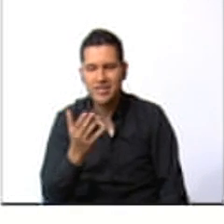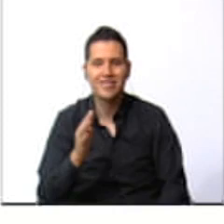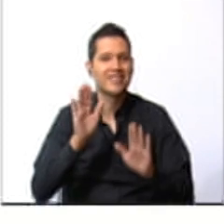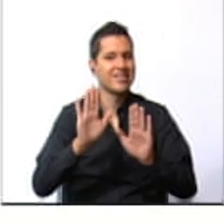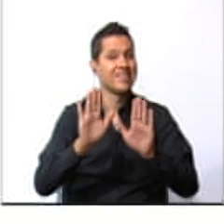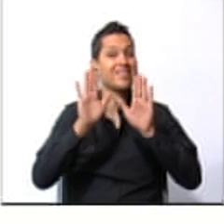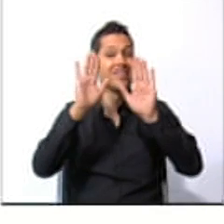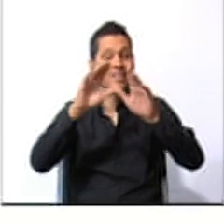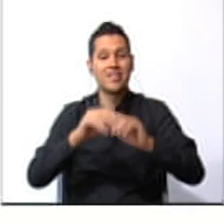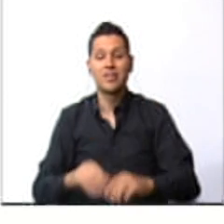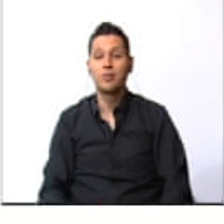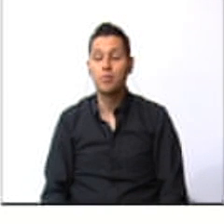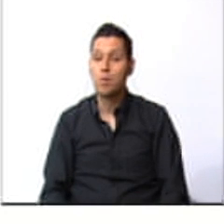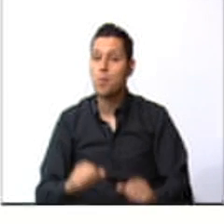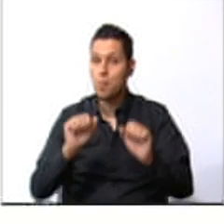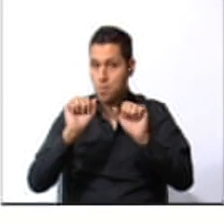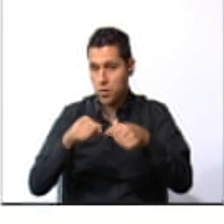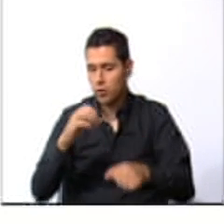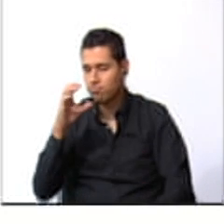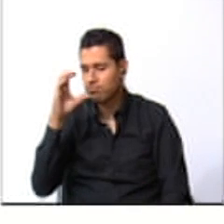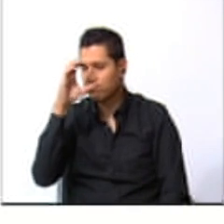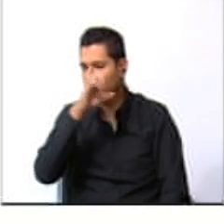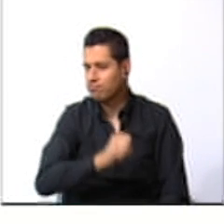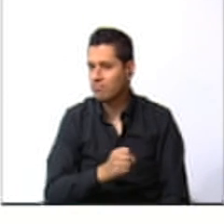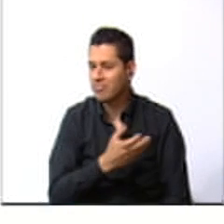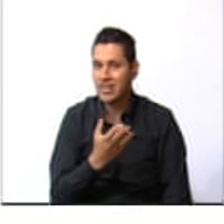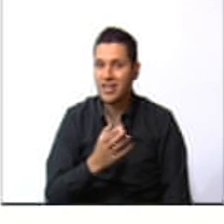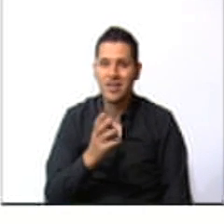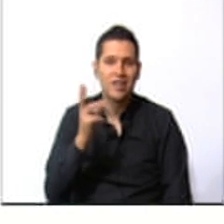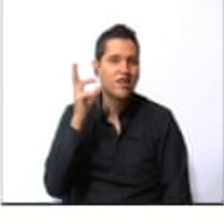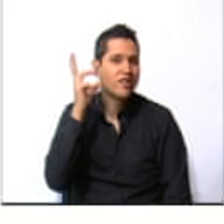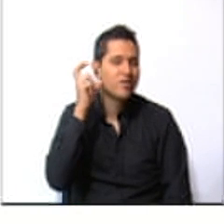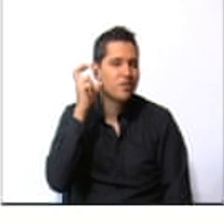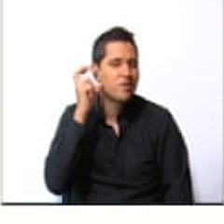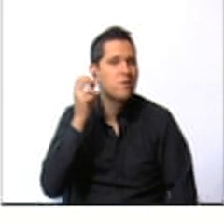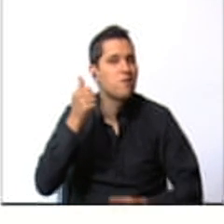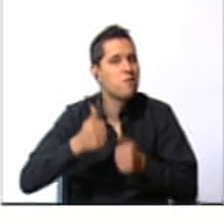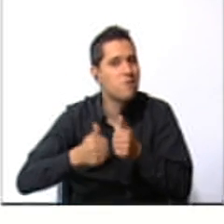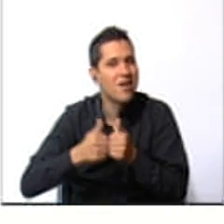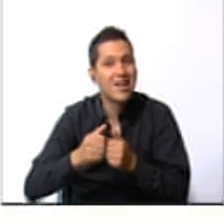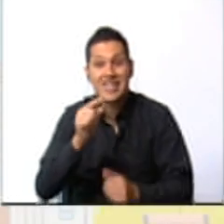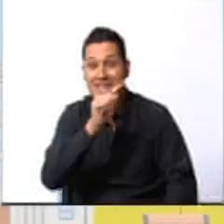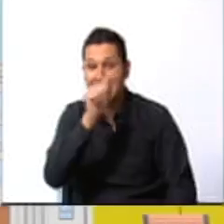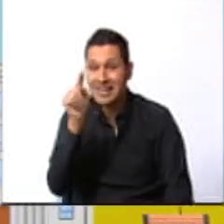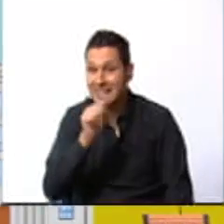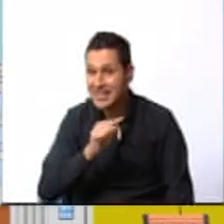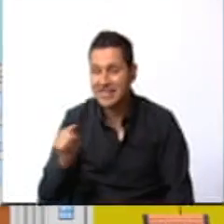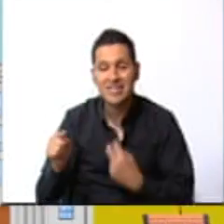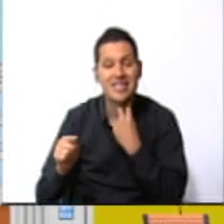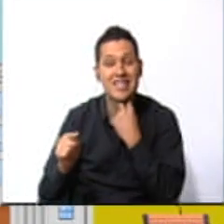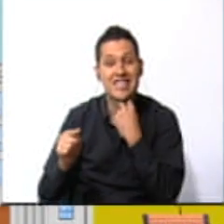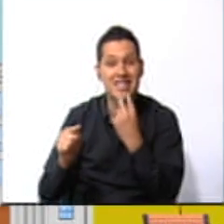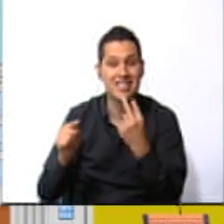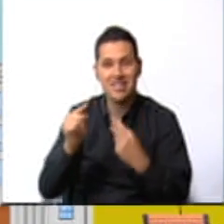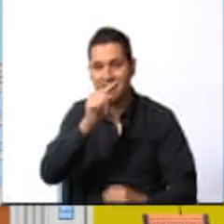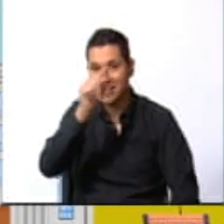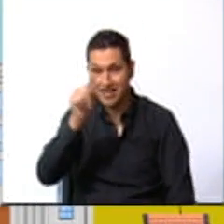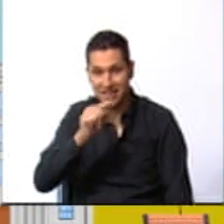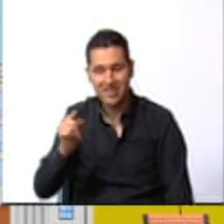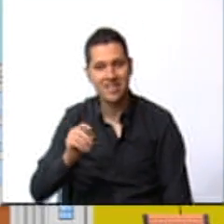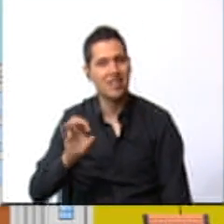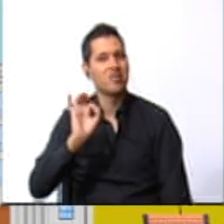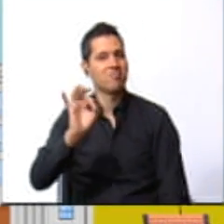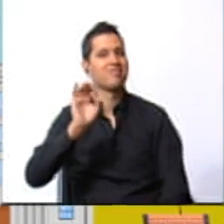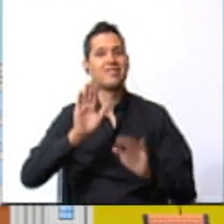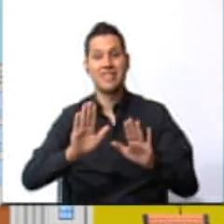And I can identify the sound z. Very good. Excellent. And what